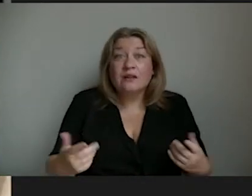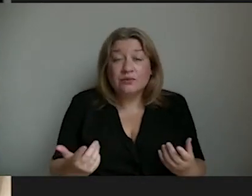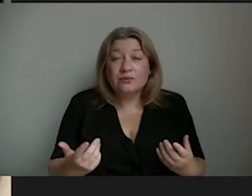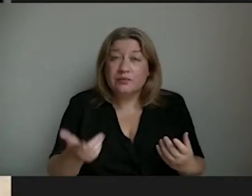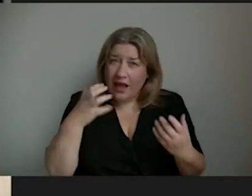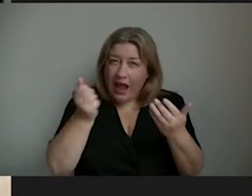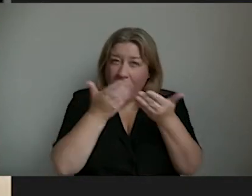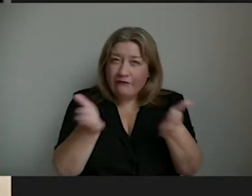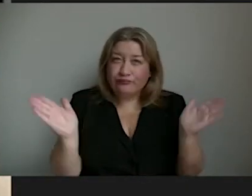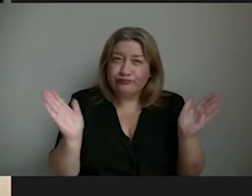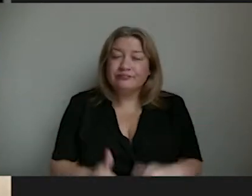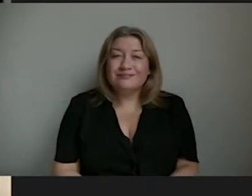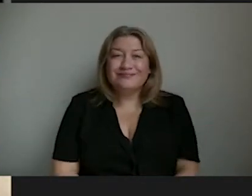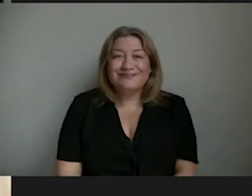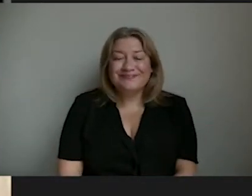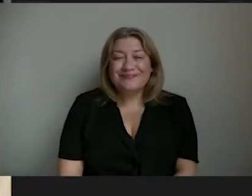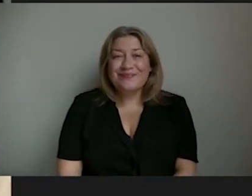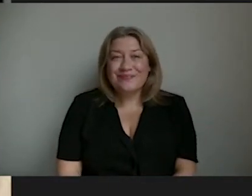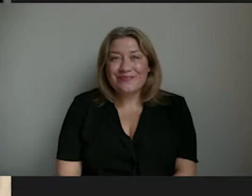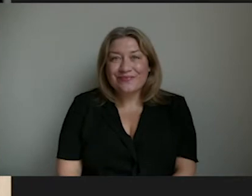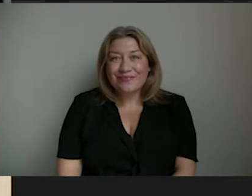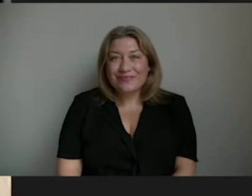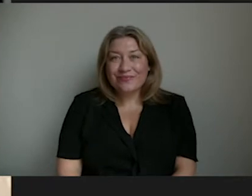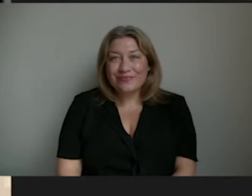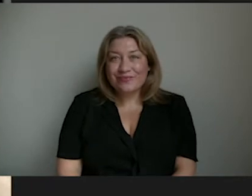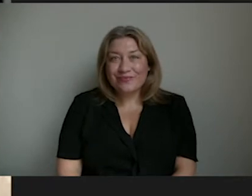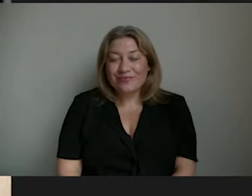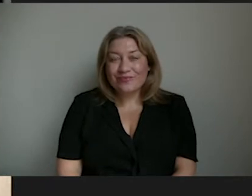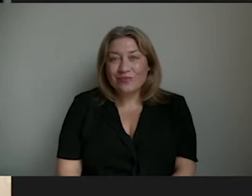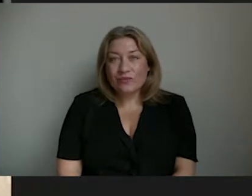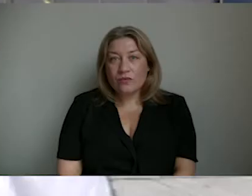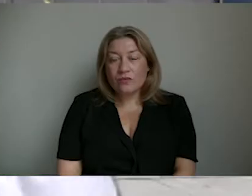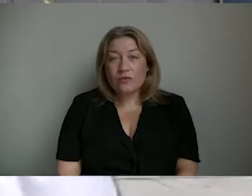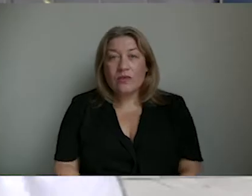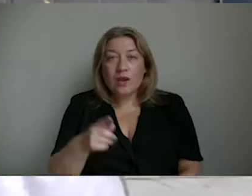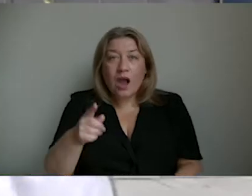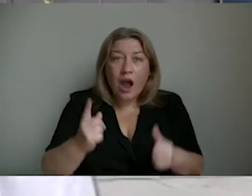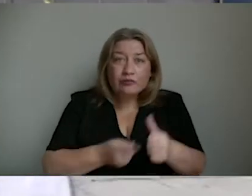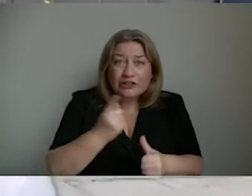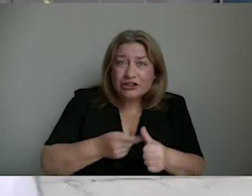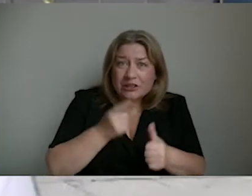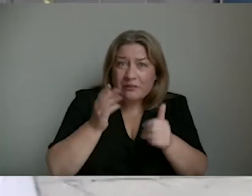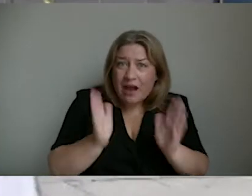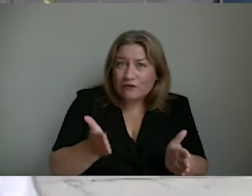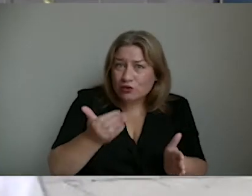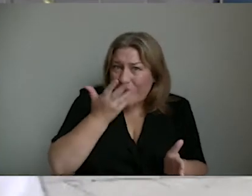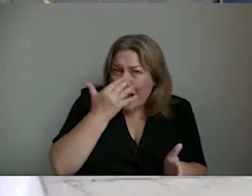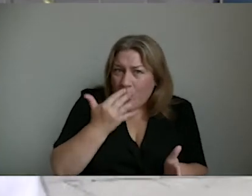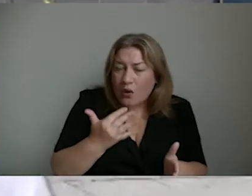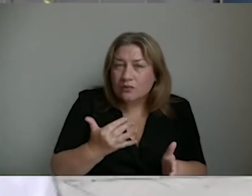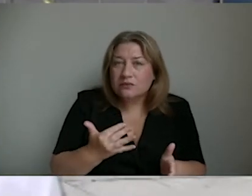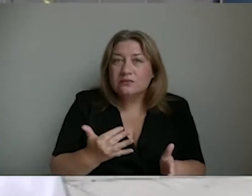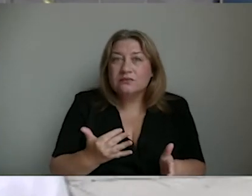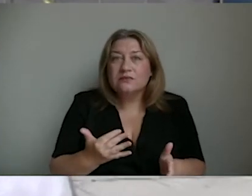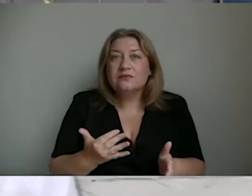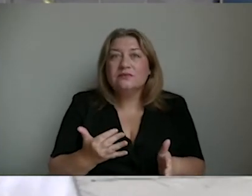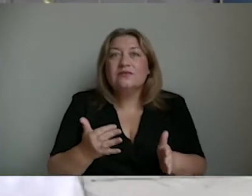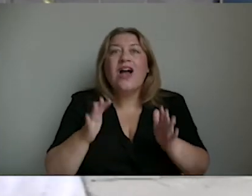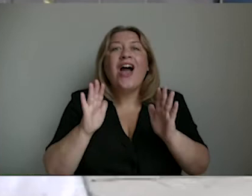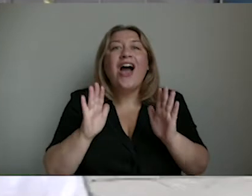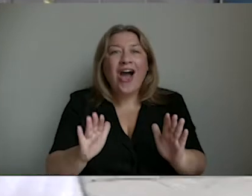available, but we've got a really wide range, so have a look. Okay, and who is it that can do an apprenticeship? How old do you have to